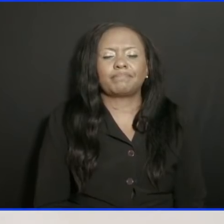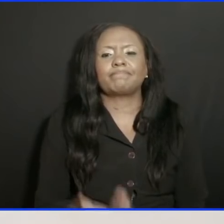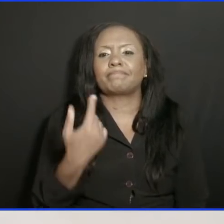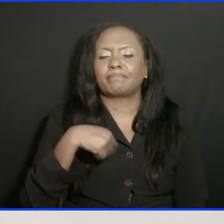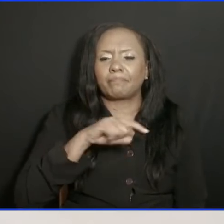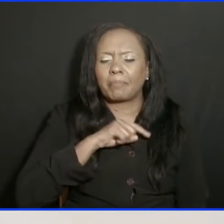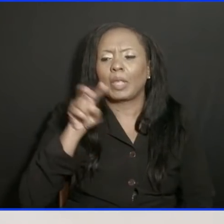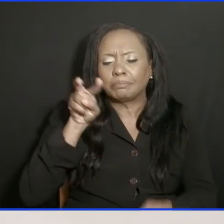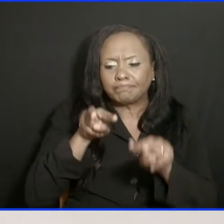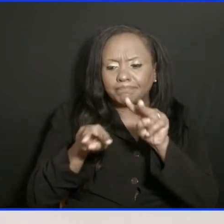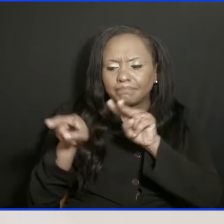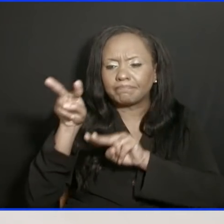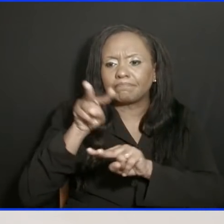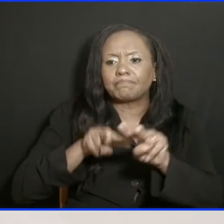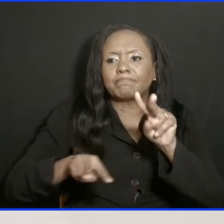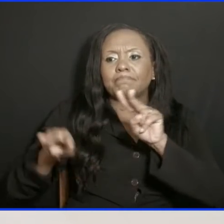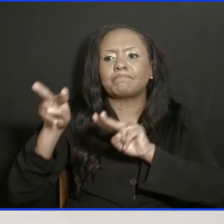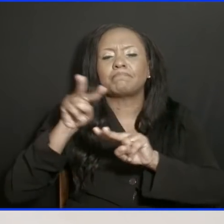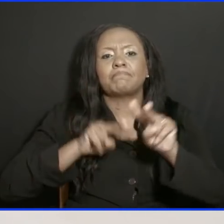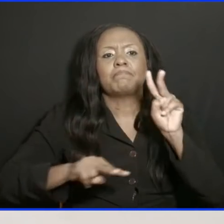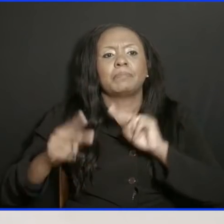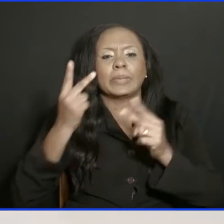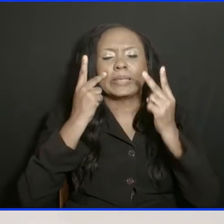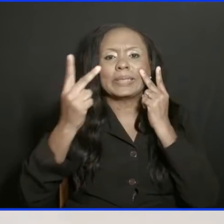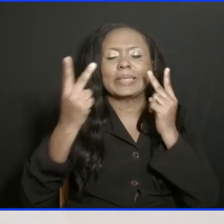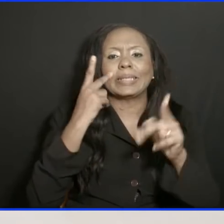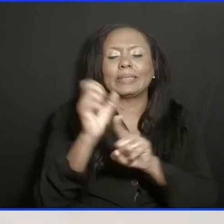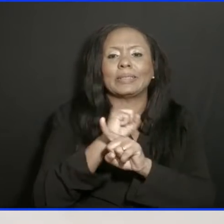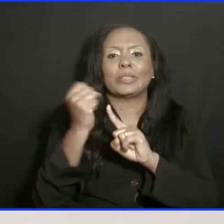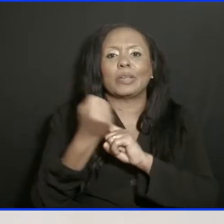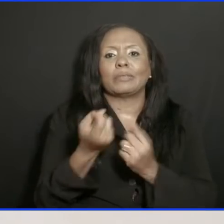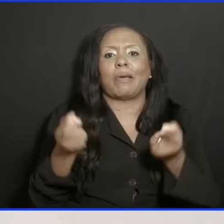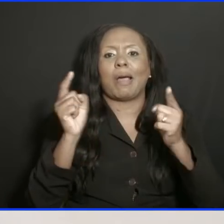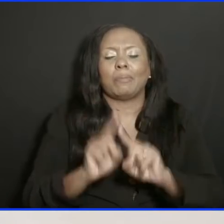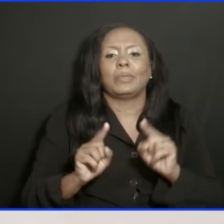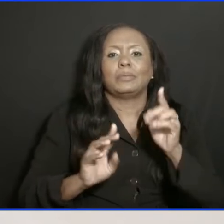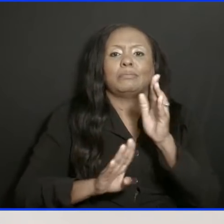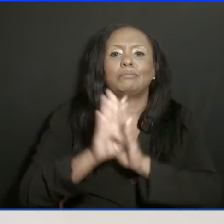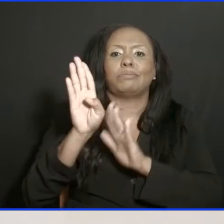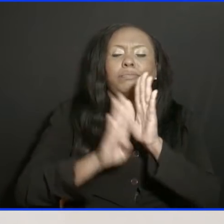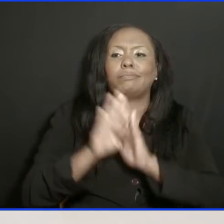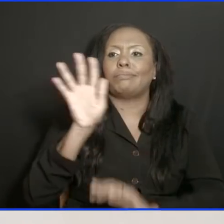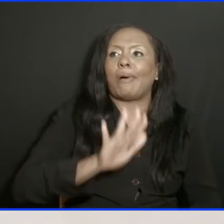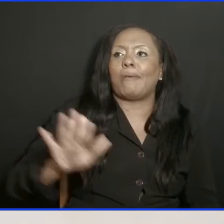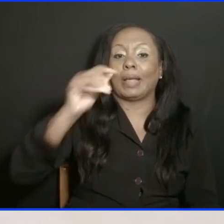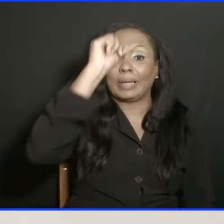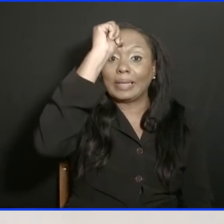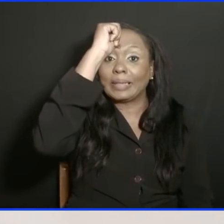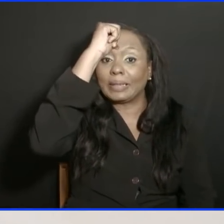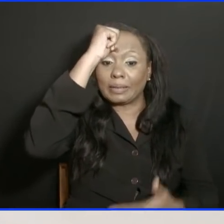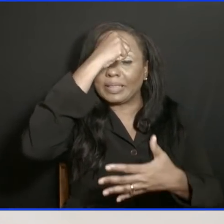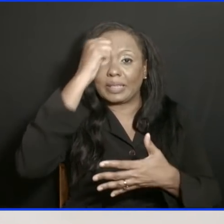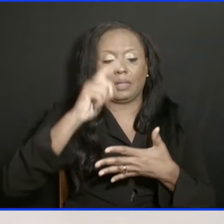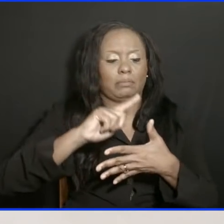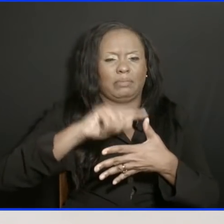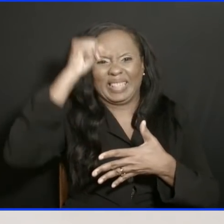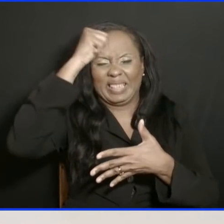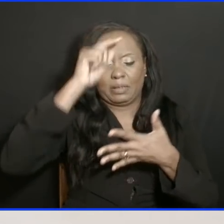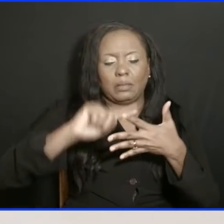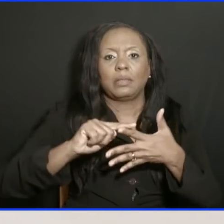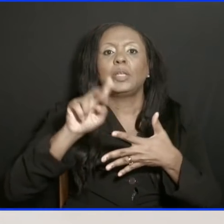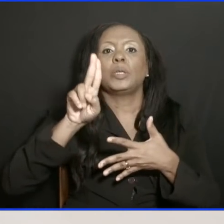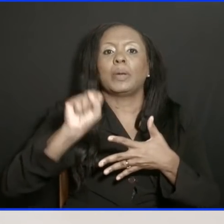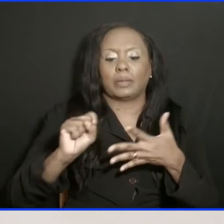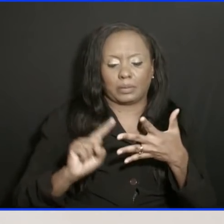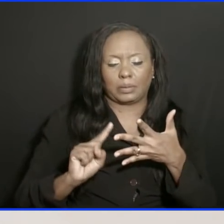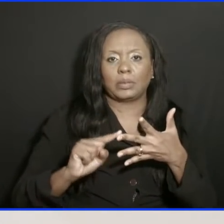obviously has been an emerging situation globally, in India, in Europe, United States, and